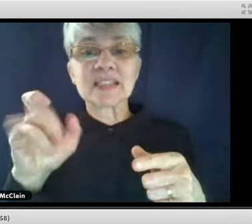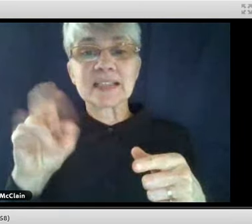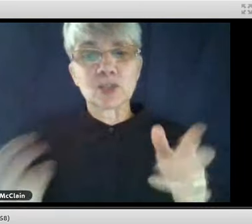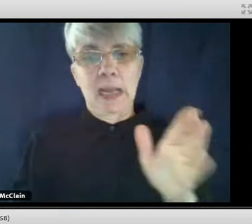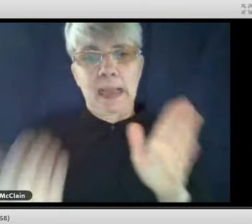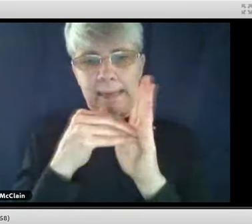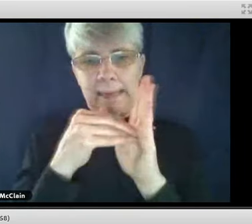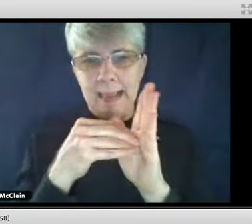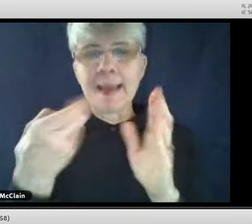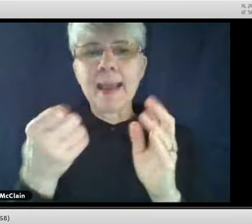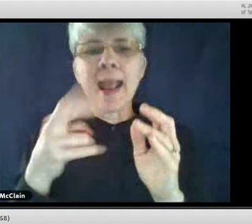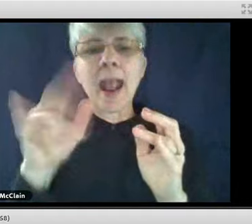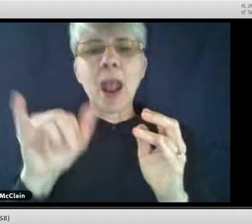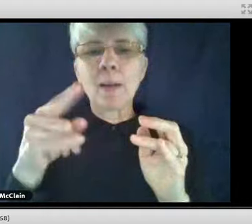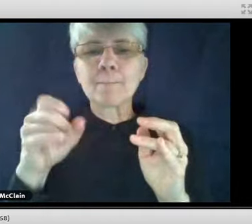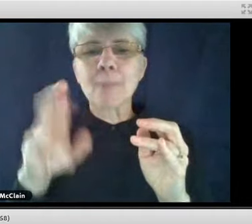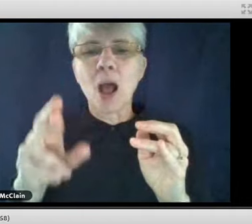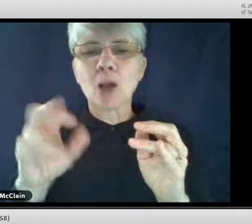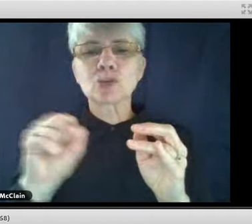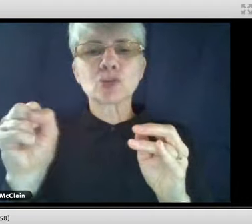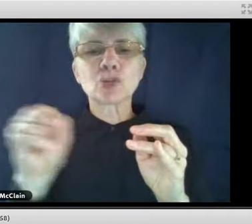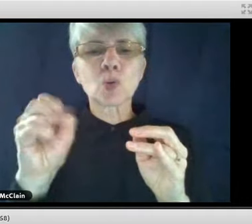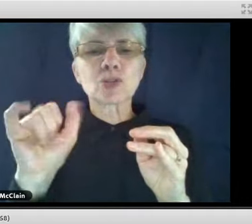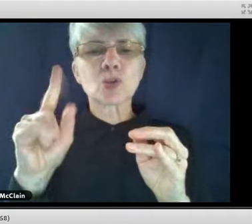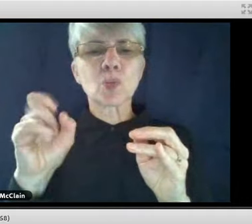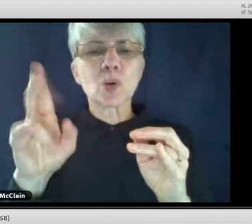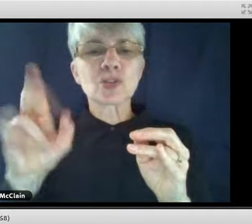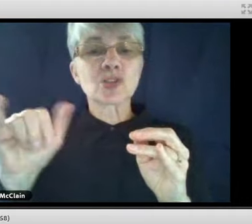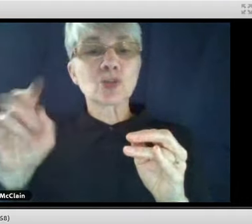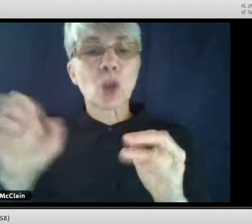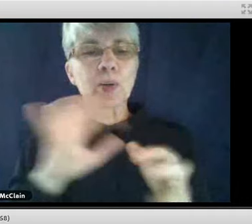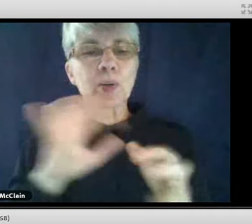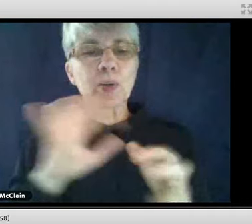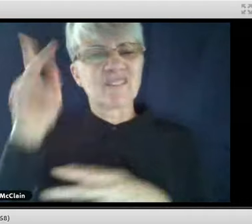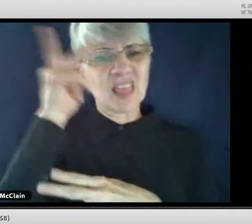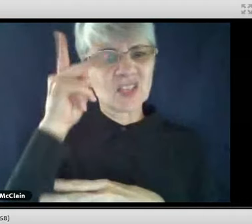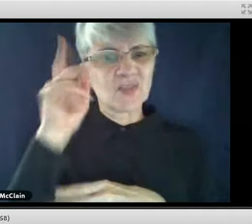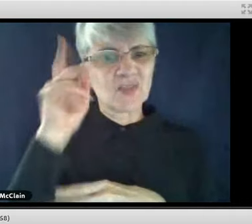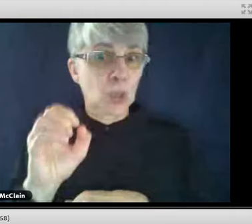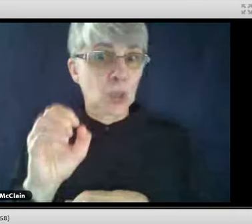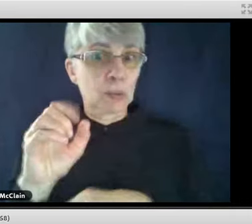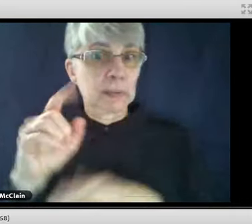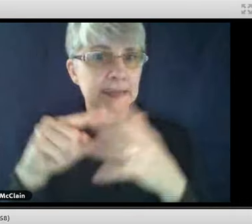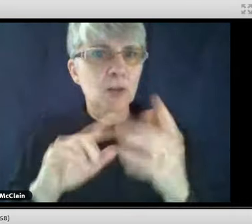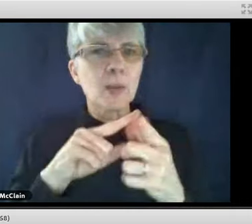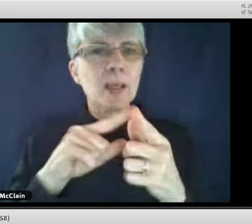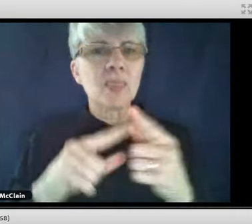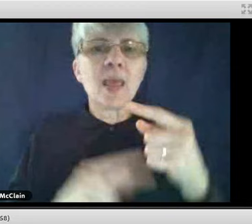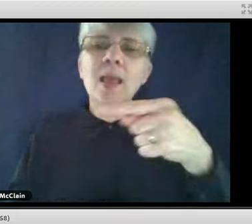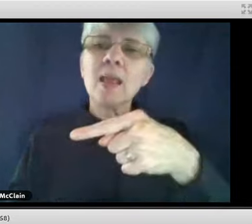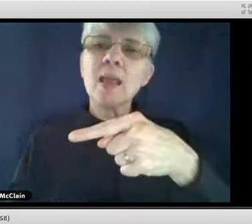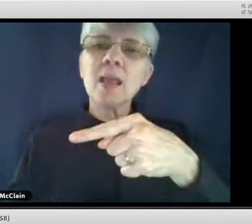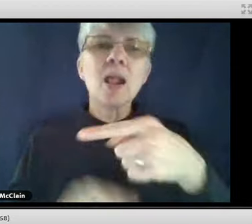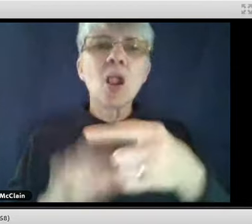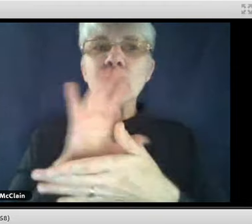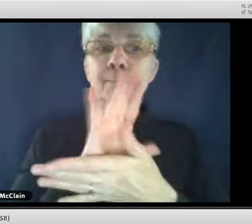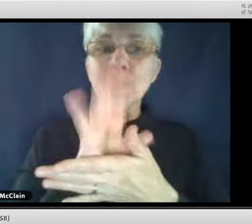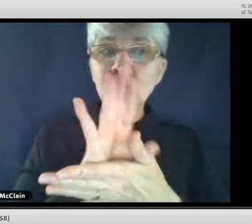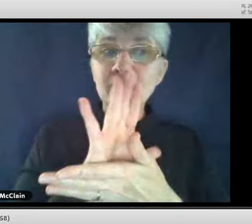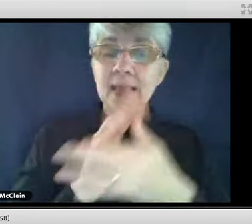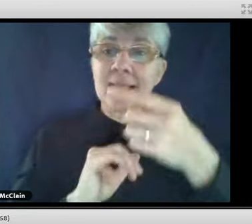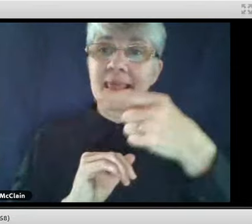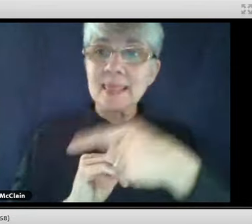again, Harry Potter and the Sorcerer's Stone as opposed to Philosopher's Stone, etc. Okay, and then the movie.